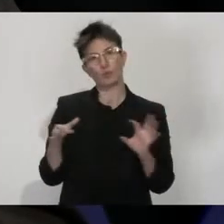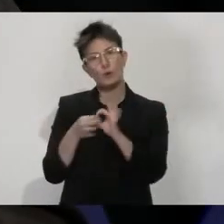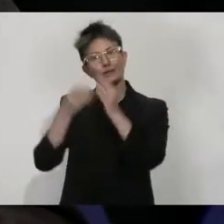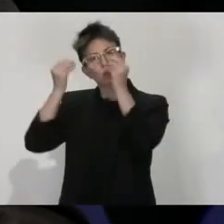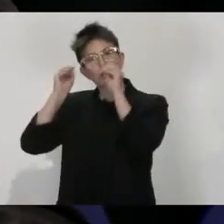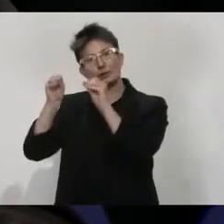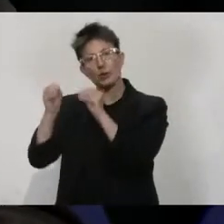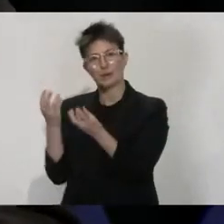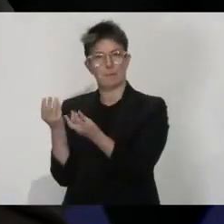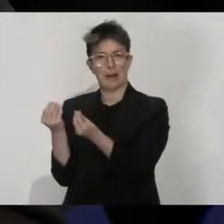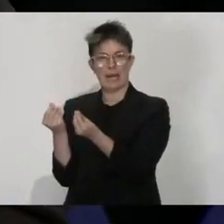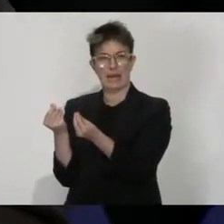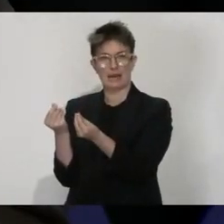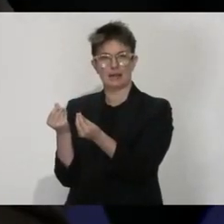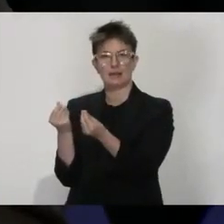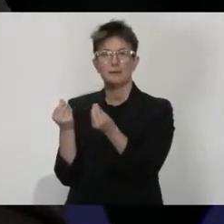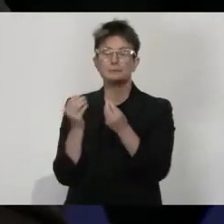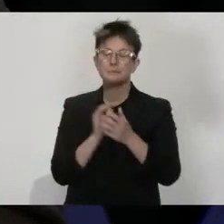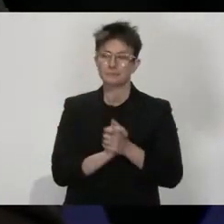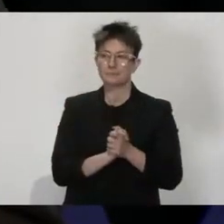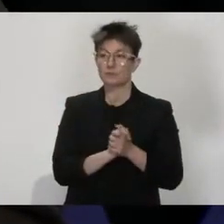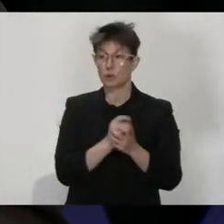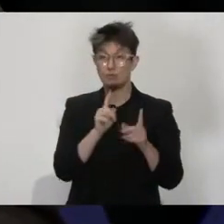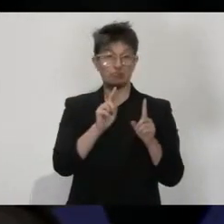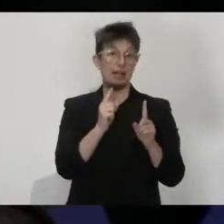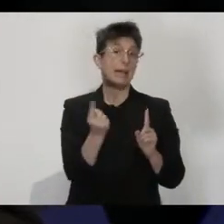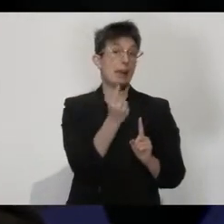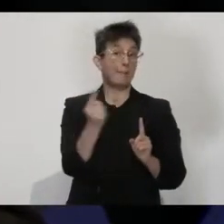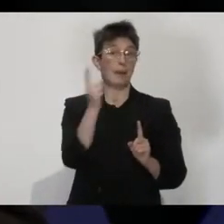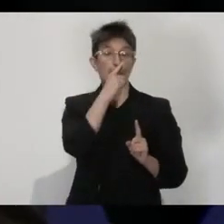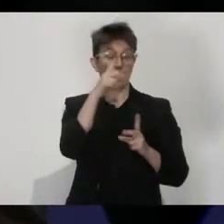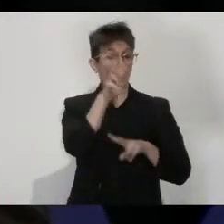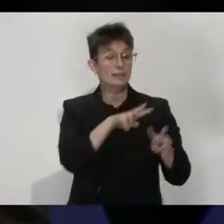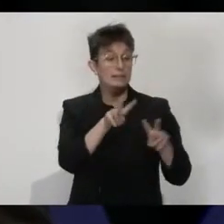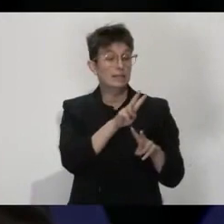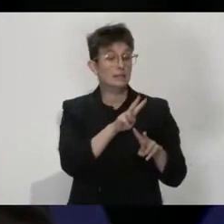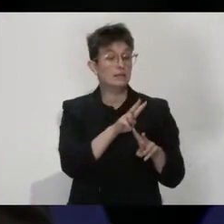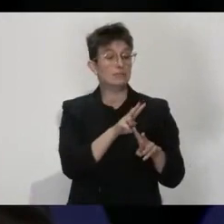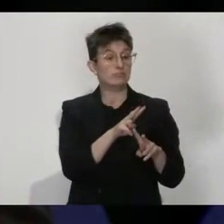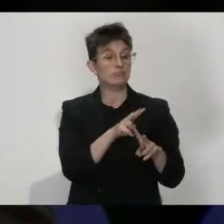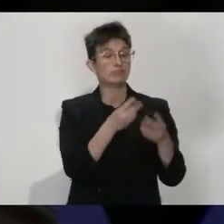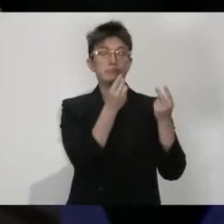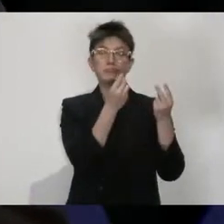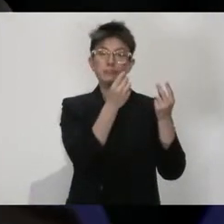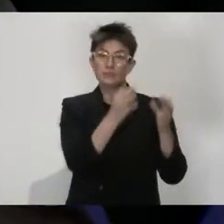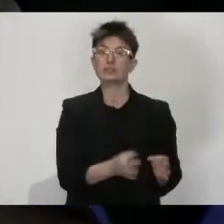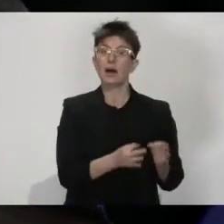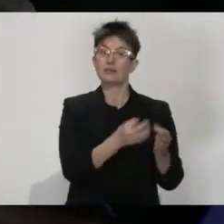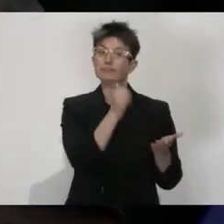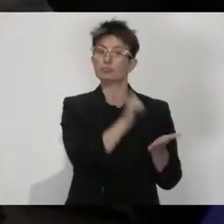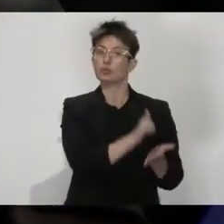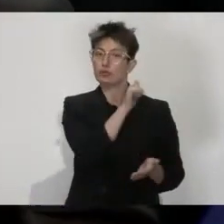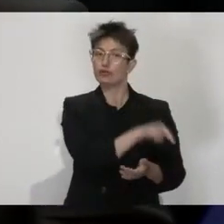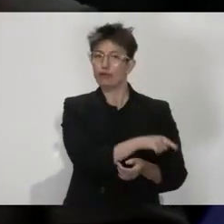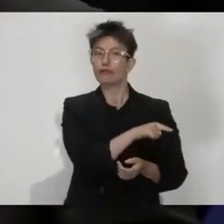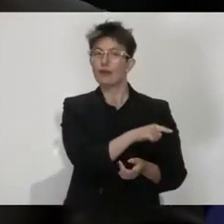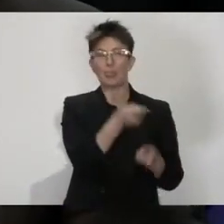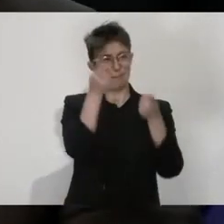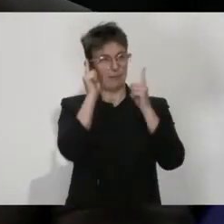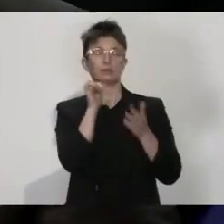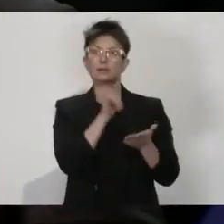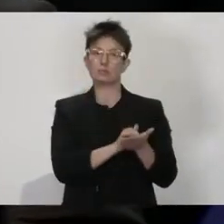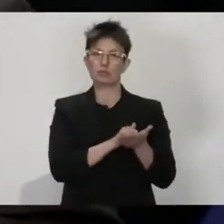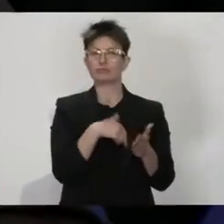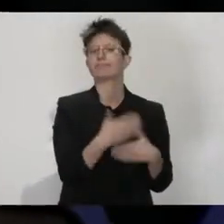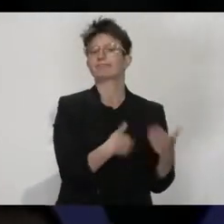project. It was assessed by independent assessors and then approved by ministers. Well, if you look at it as an infrastructure project and you talk